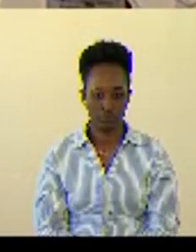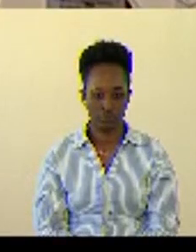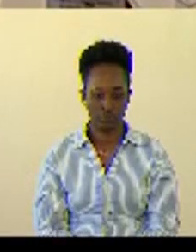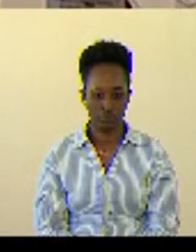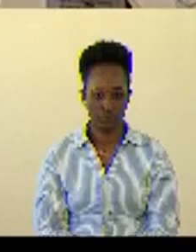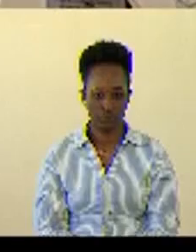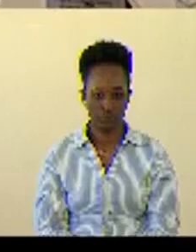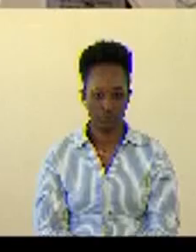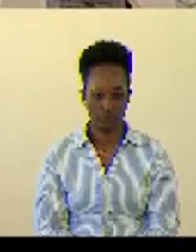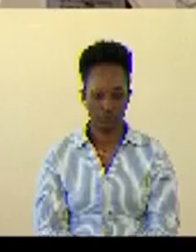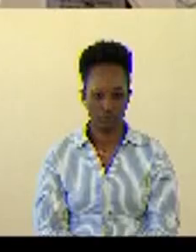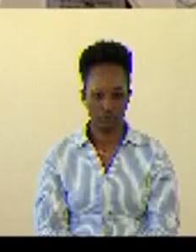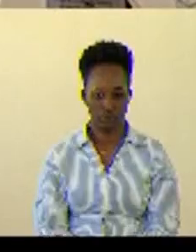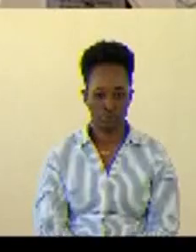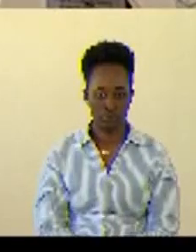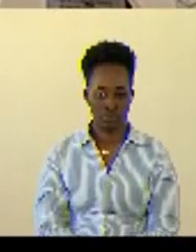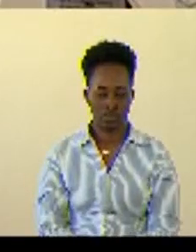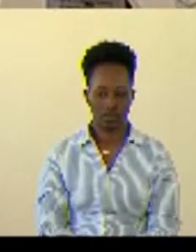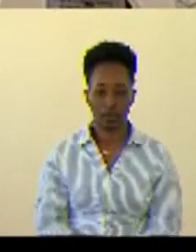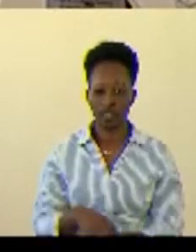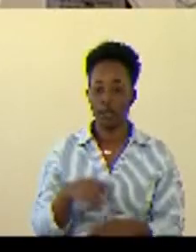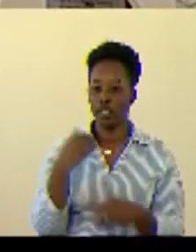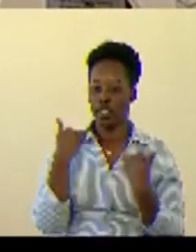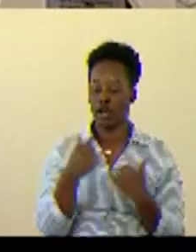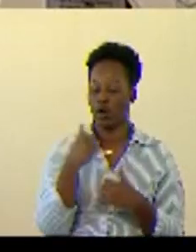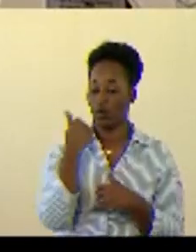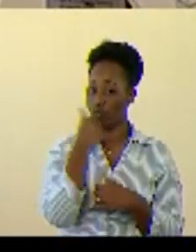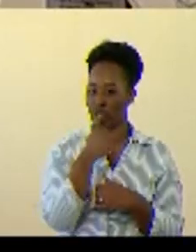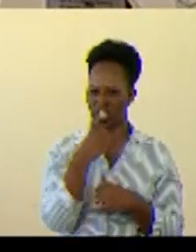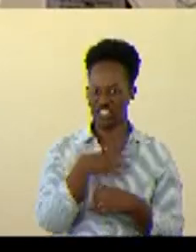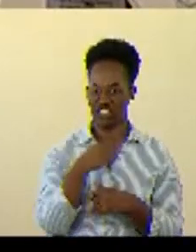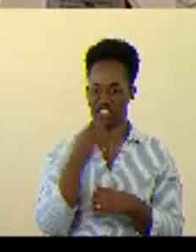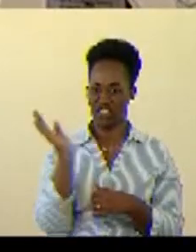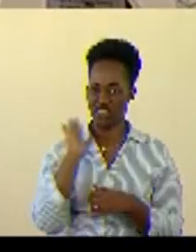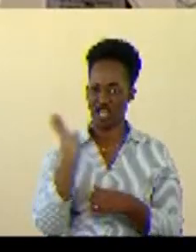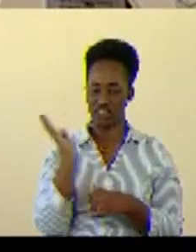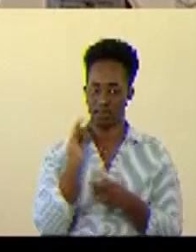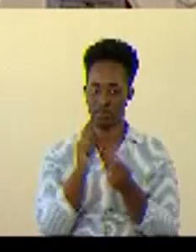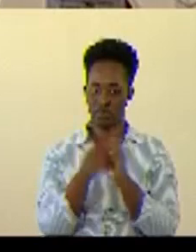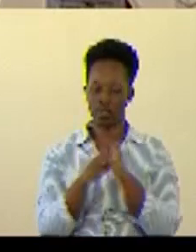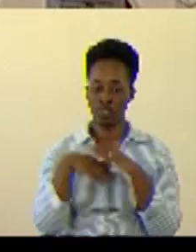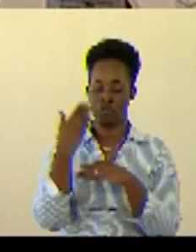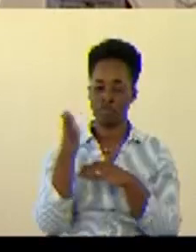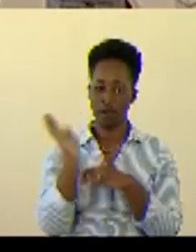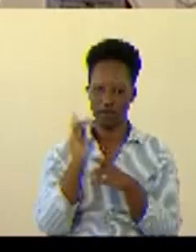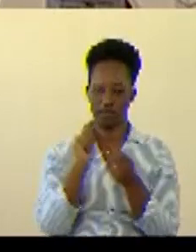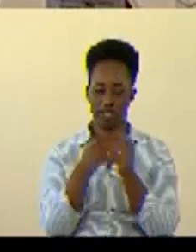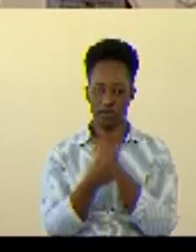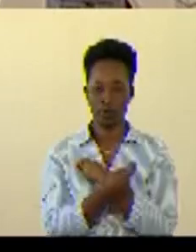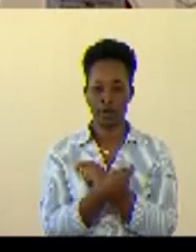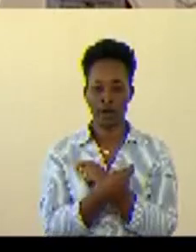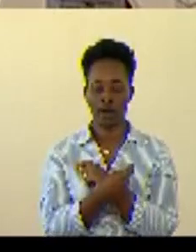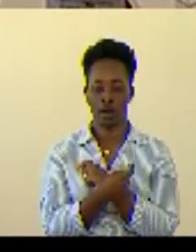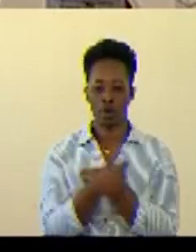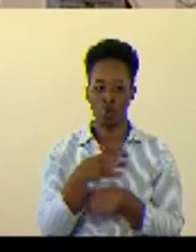Now you can see there's a color of green which is appearing. From green, it will be yellow. Then from yellow to